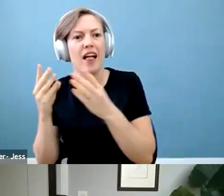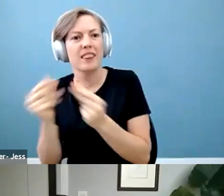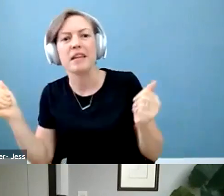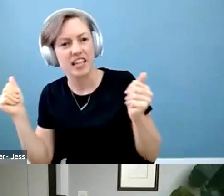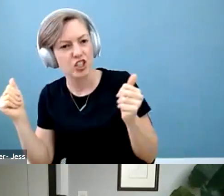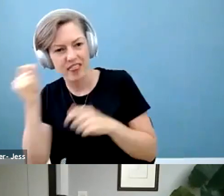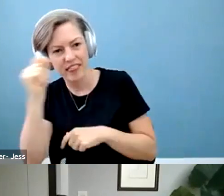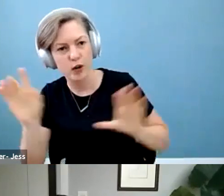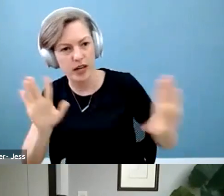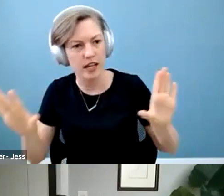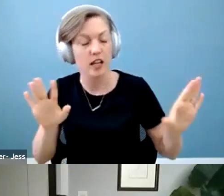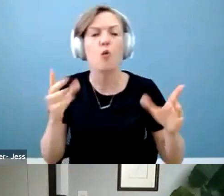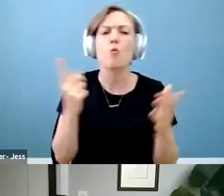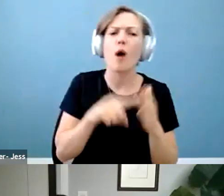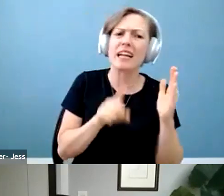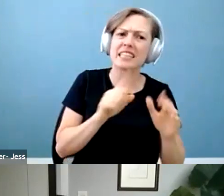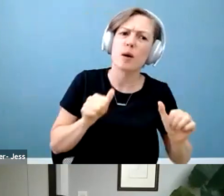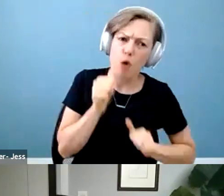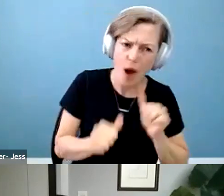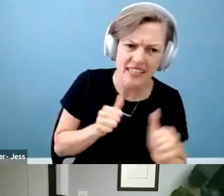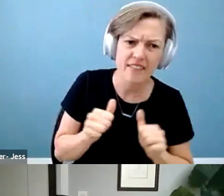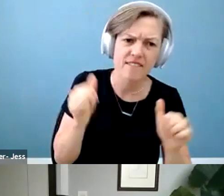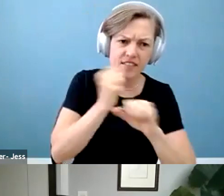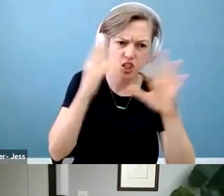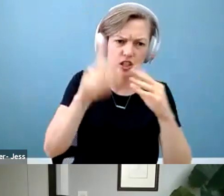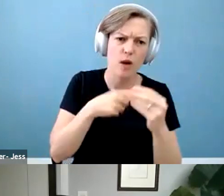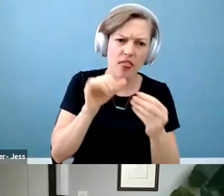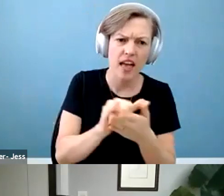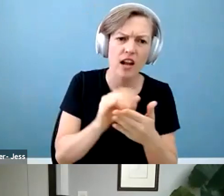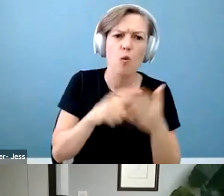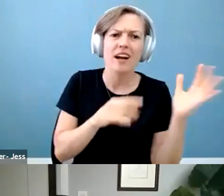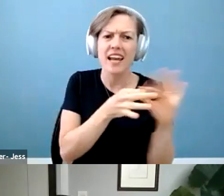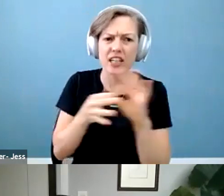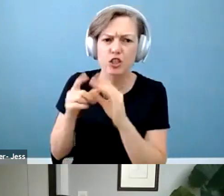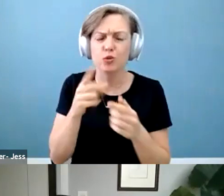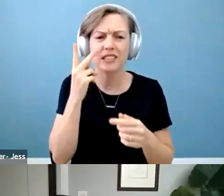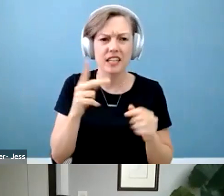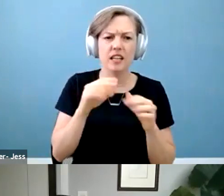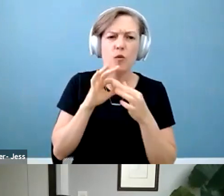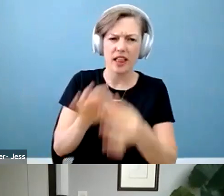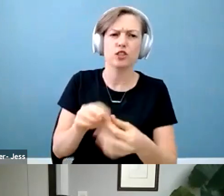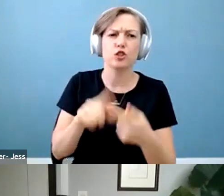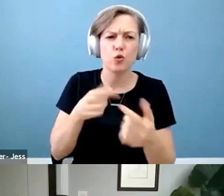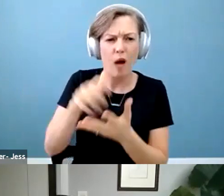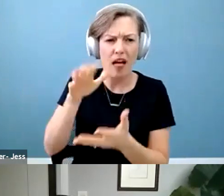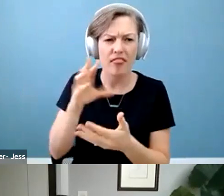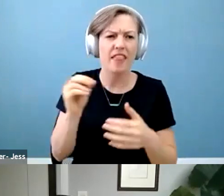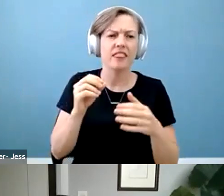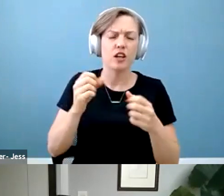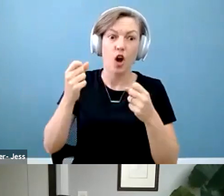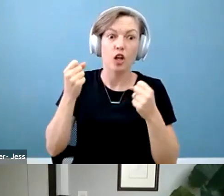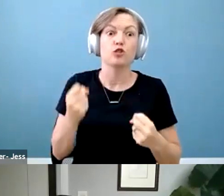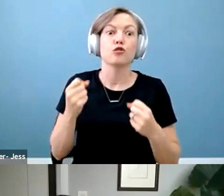What is a proactive vision around that? And what connections do you see in relationship to wealth and the concentration of wealth?